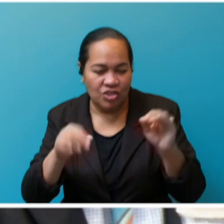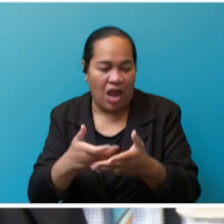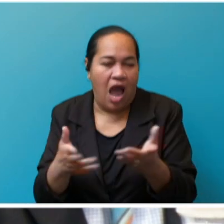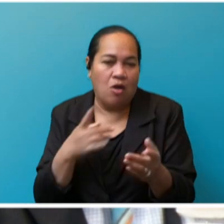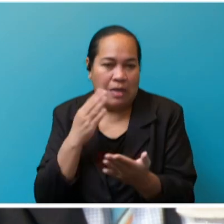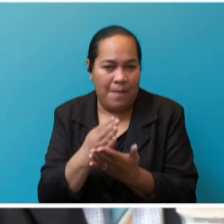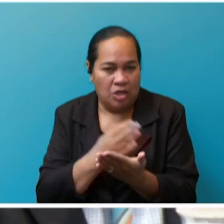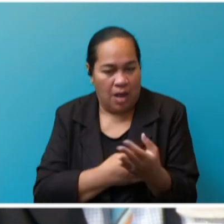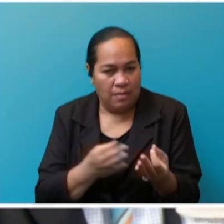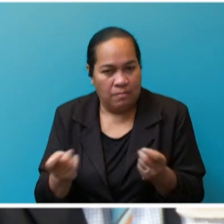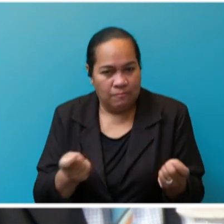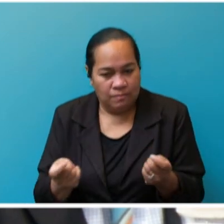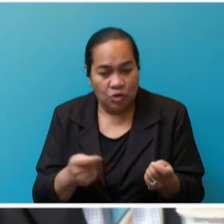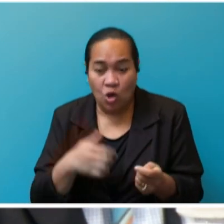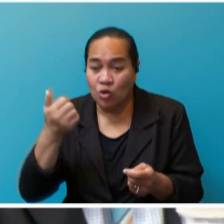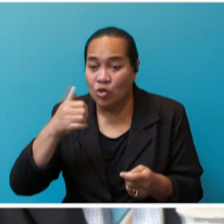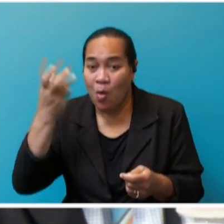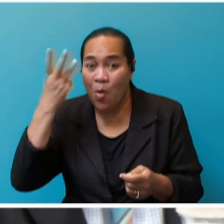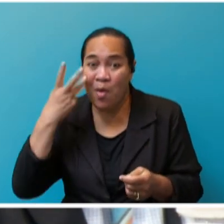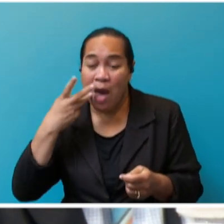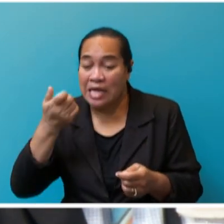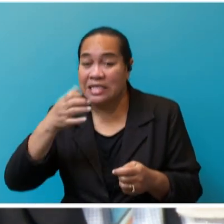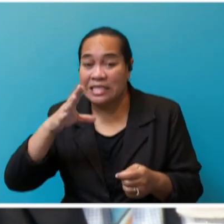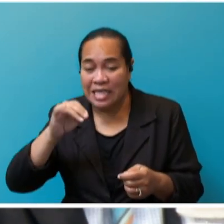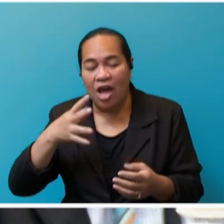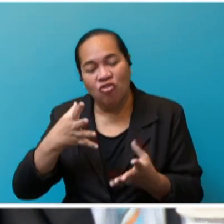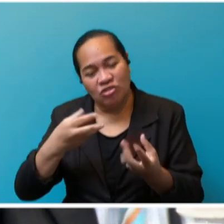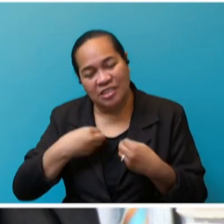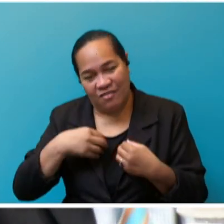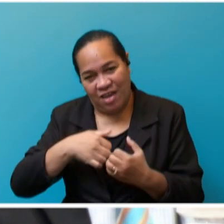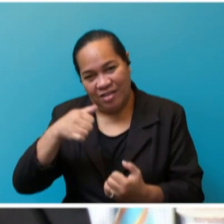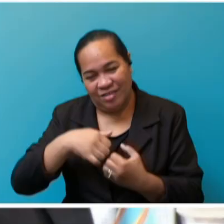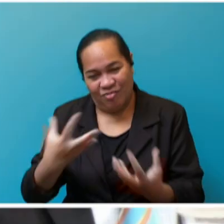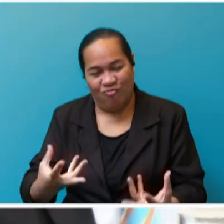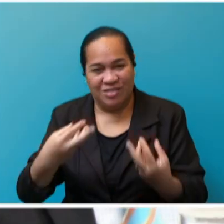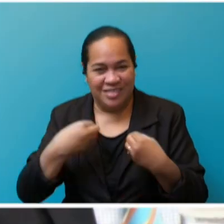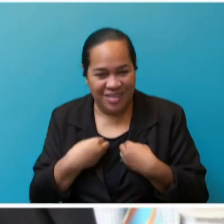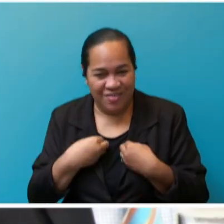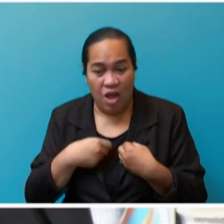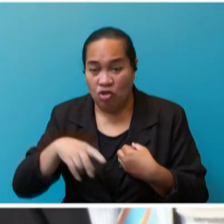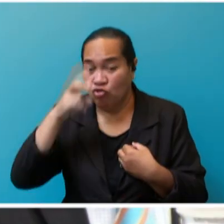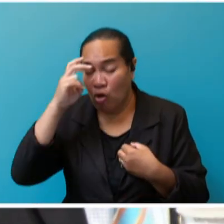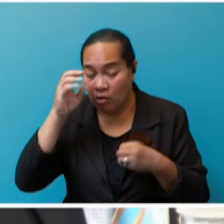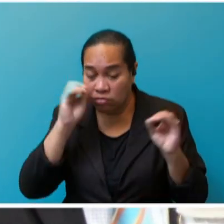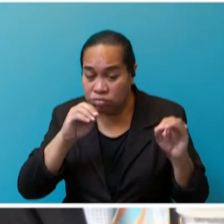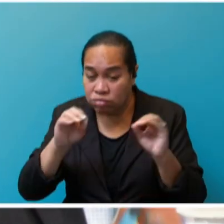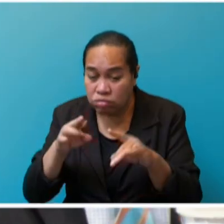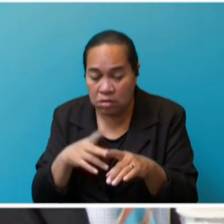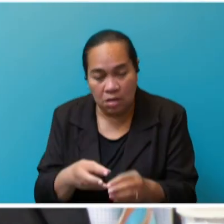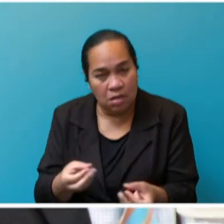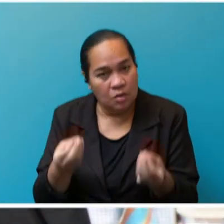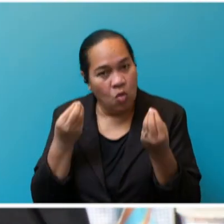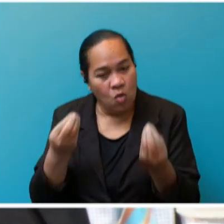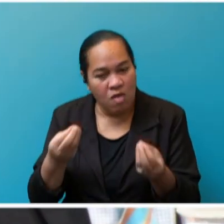women successfully completed the program and received certificates. This training provided valuable knowledge on budgeting, savings,